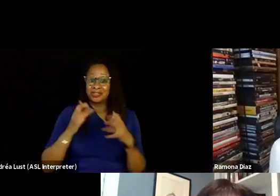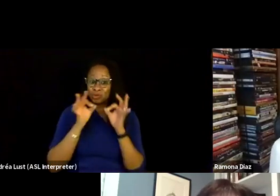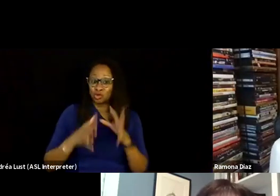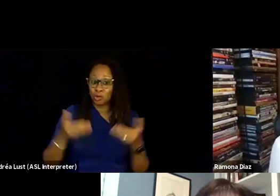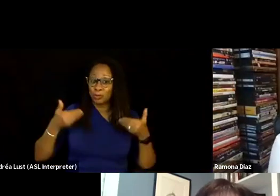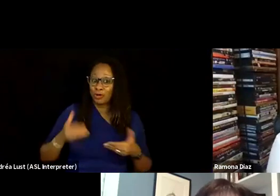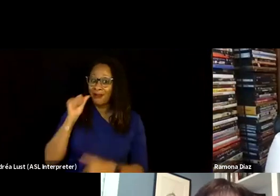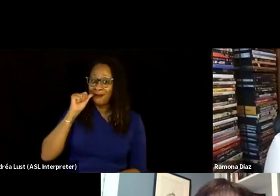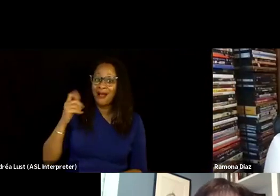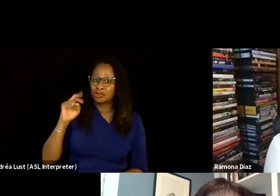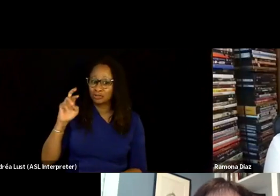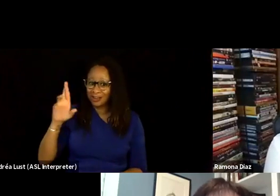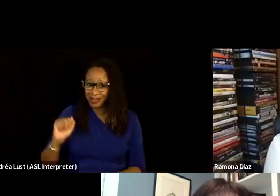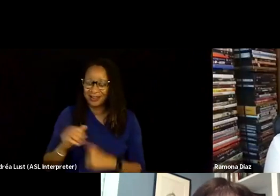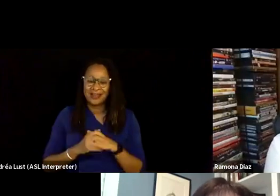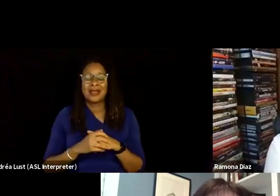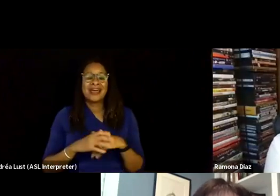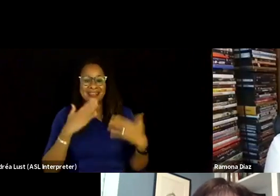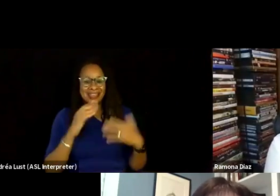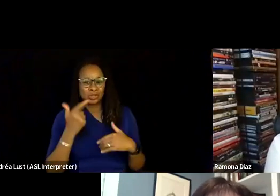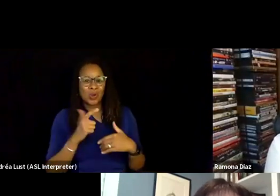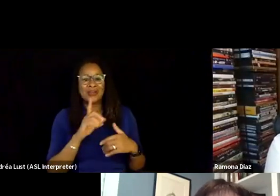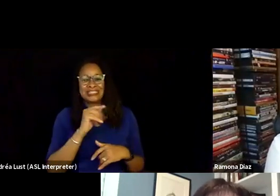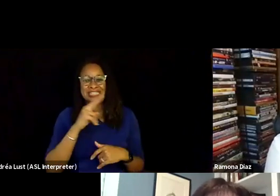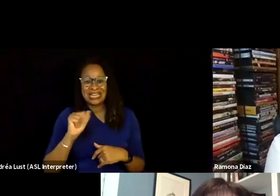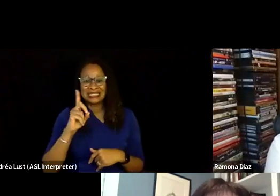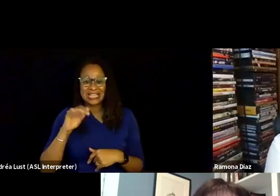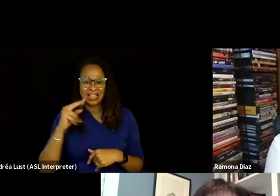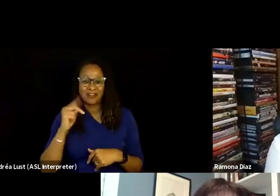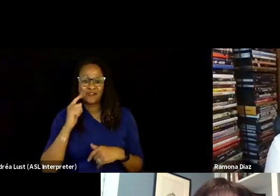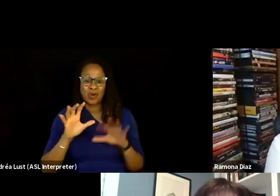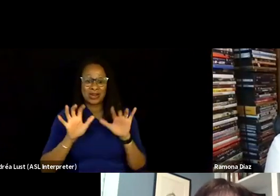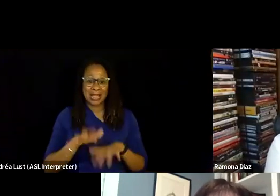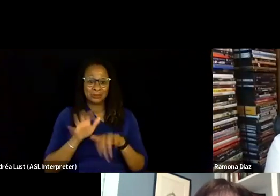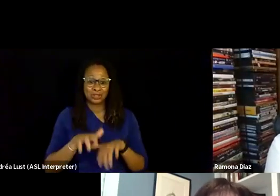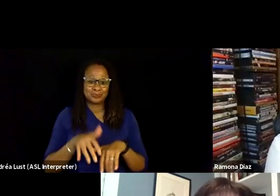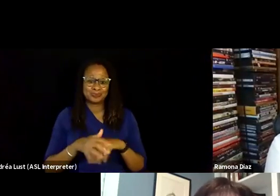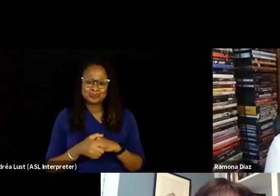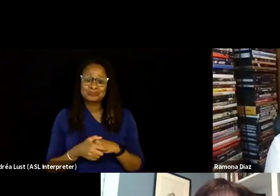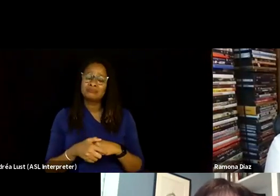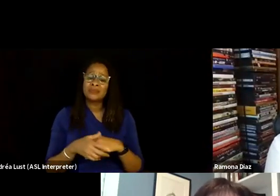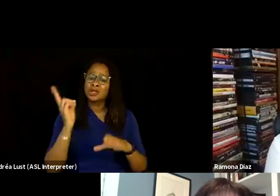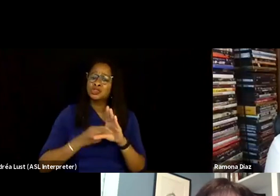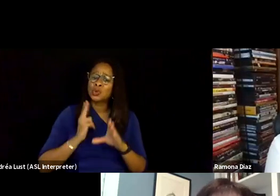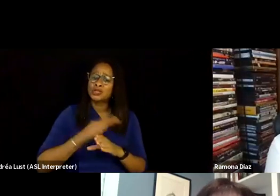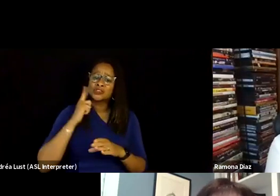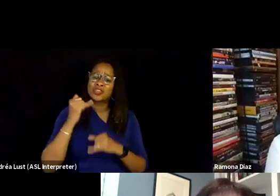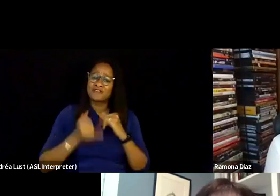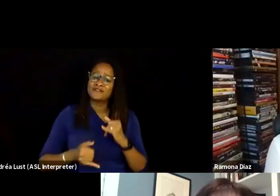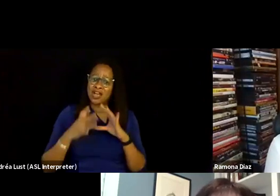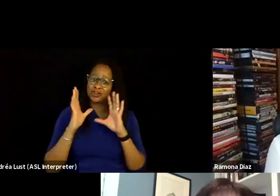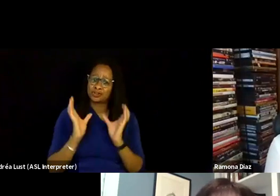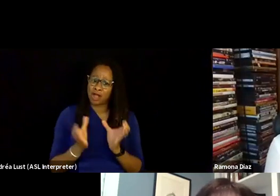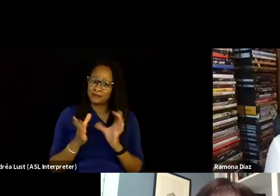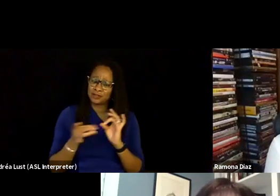ASL interpretation, Tina Dillon for live captioning. Please join us for the final conversation of our Getting Real Now